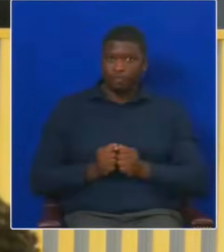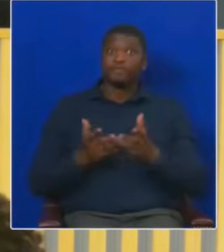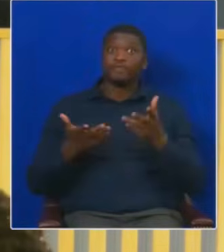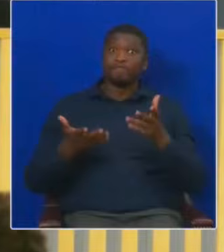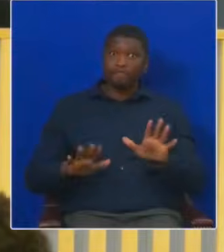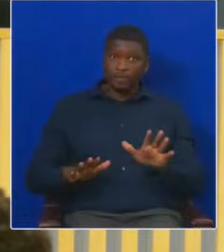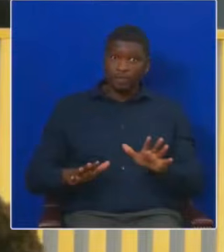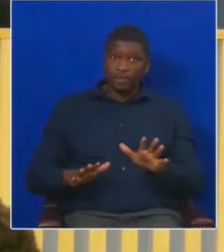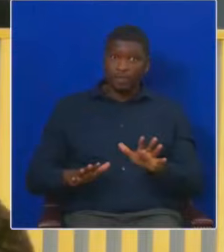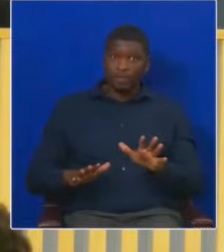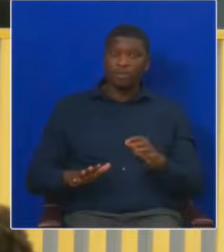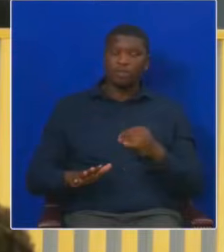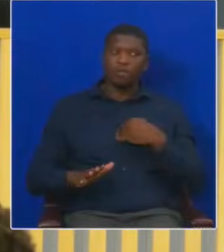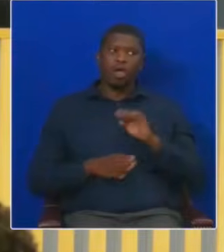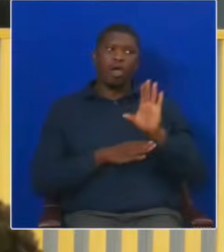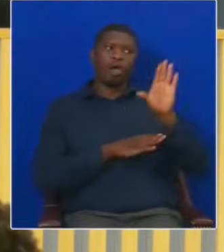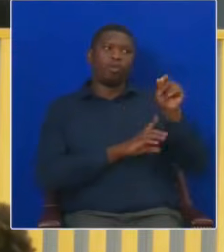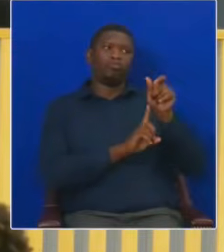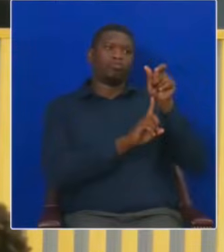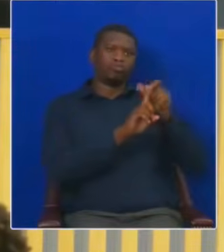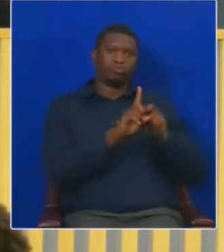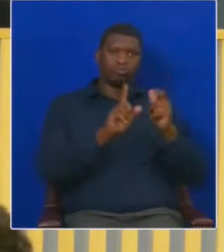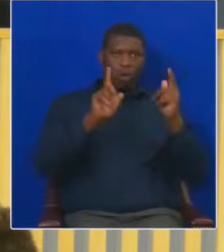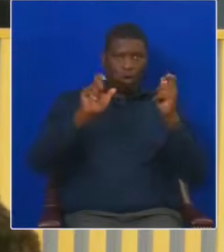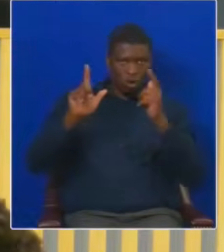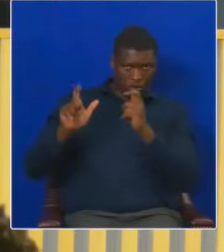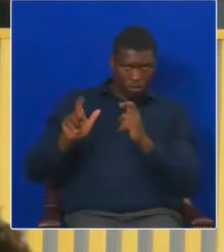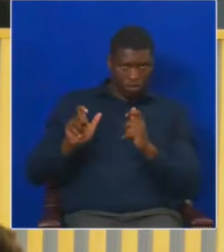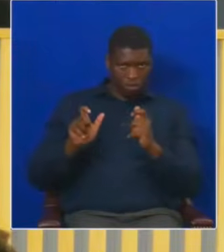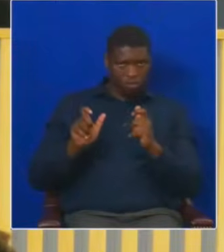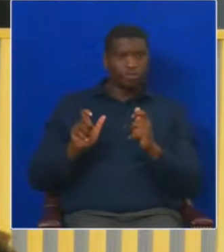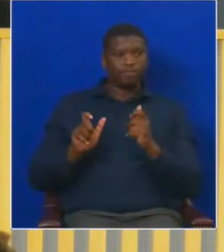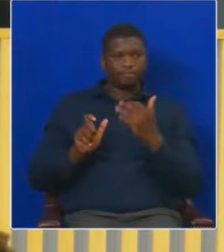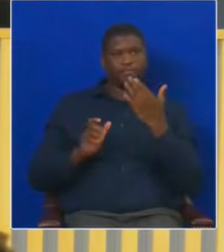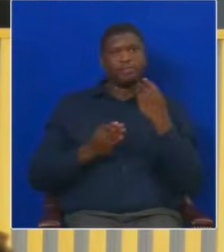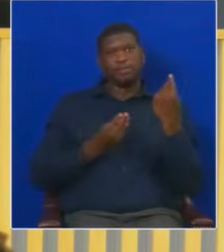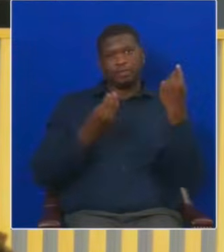photographer to process and package the firearms.